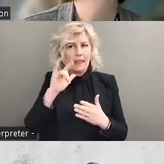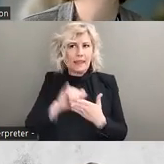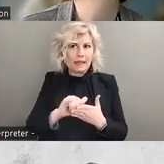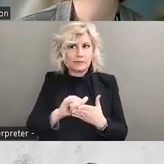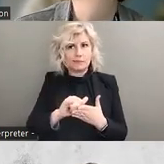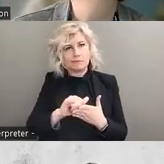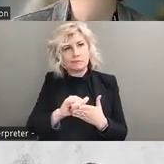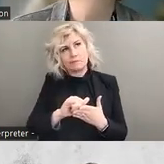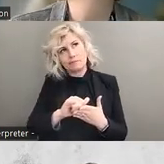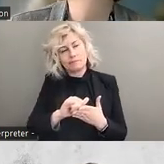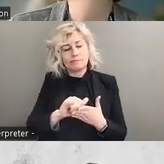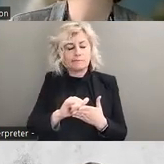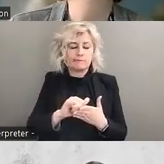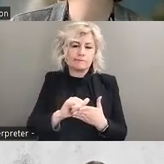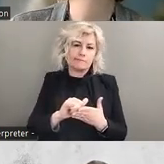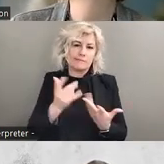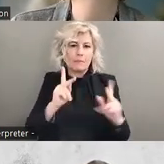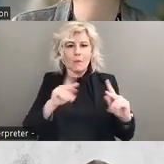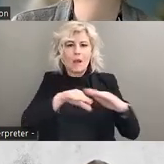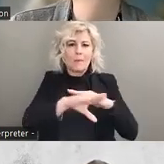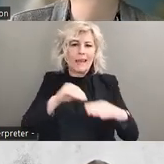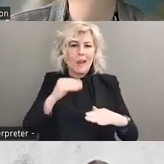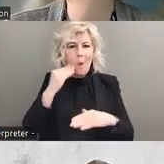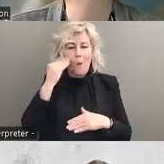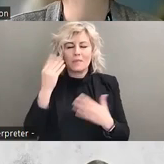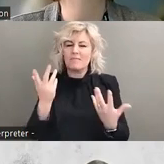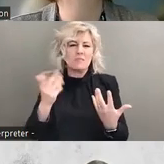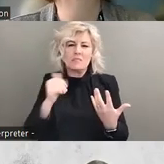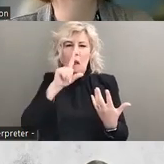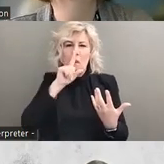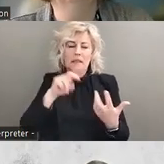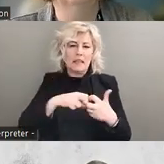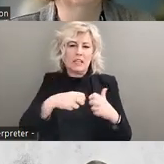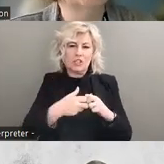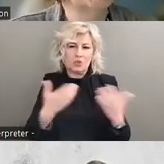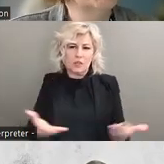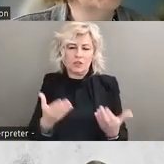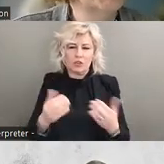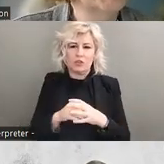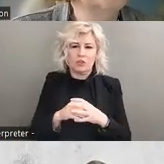necessarily people coming in and out of homes is not as much of the issue here. It's just